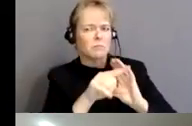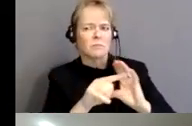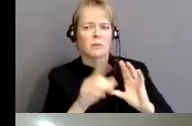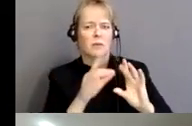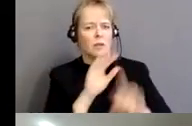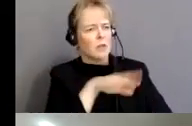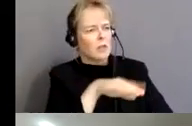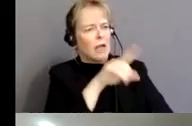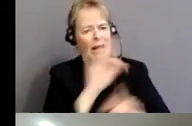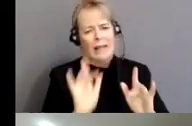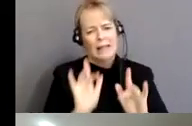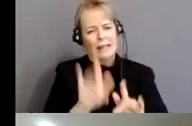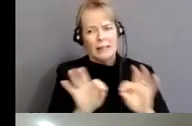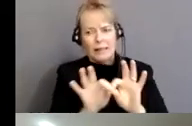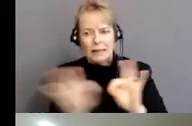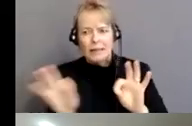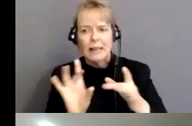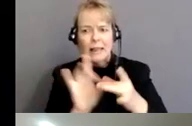you to click on a link or